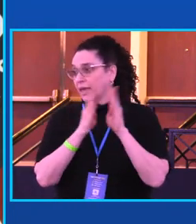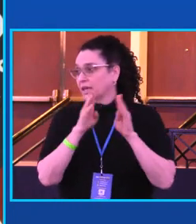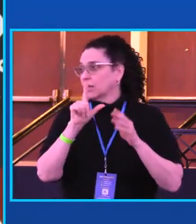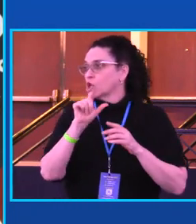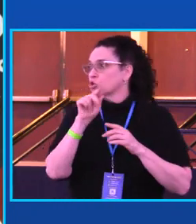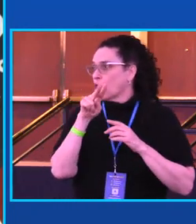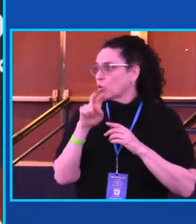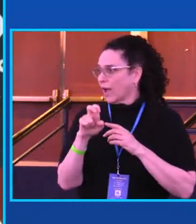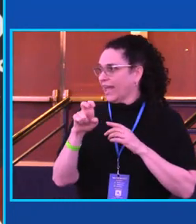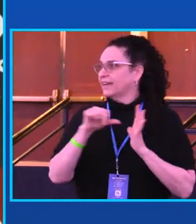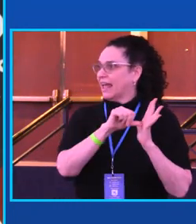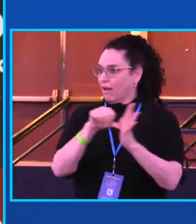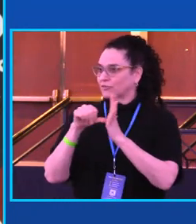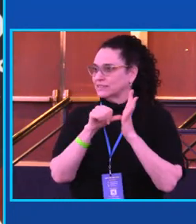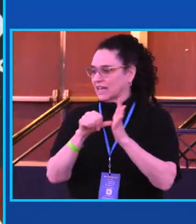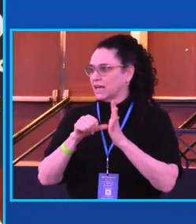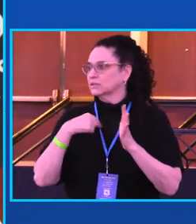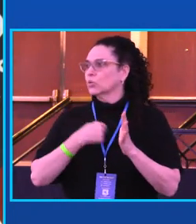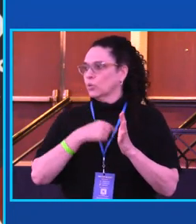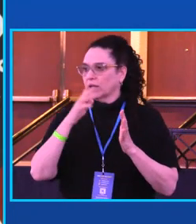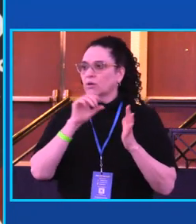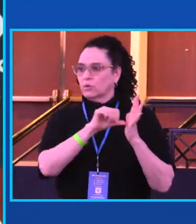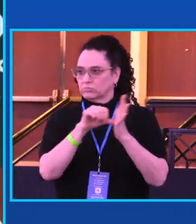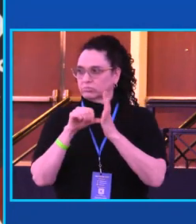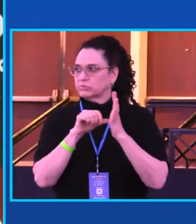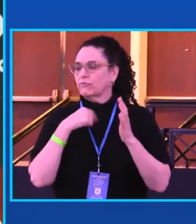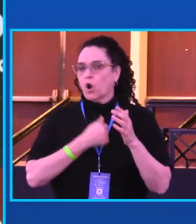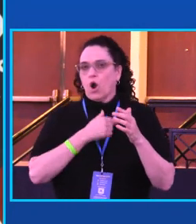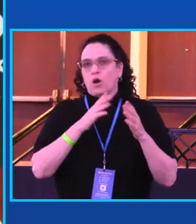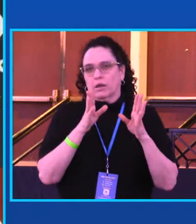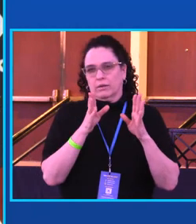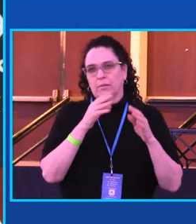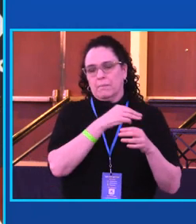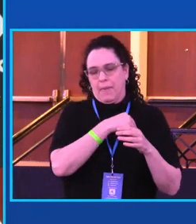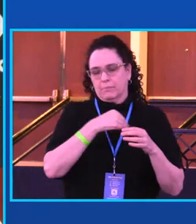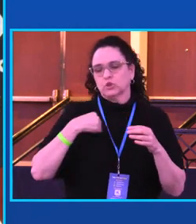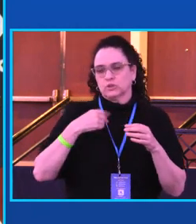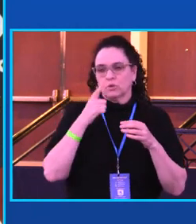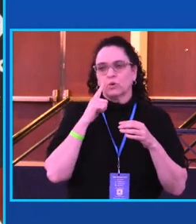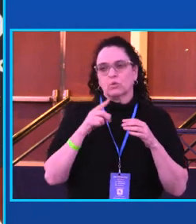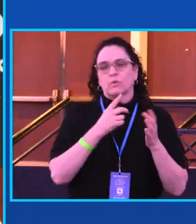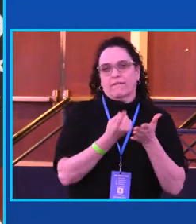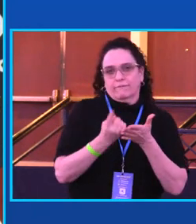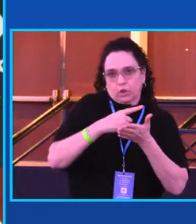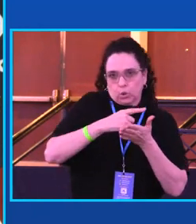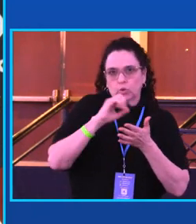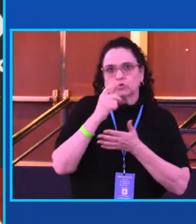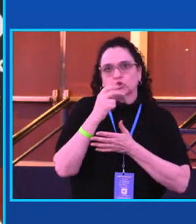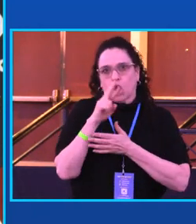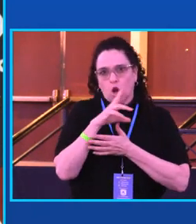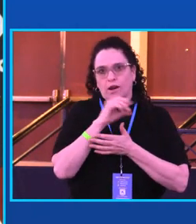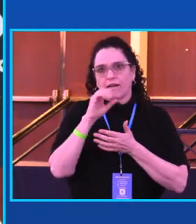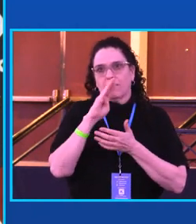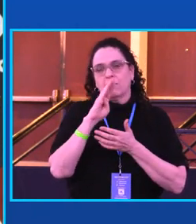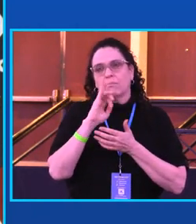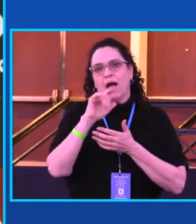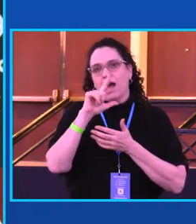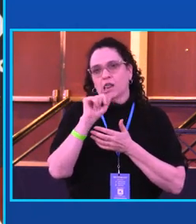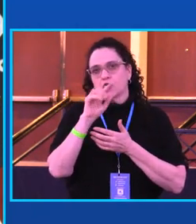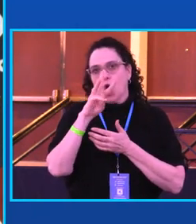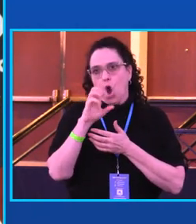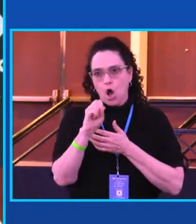special subcommittee of RBC members to review the charter and bylaws. Over the next few